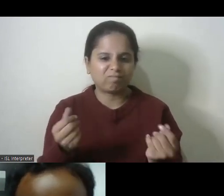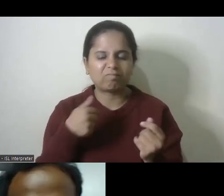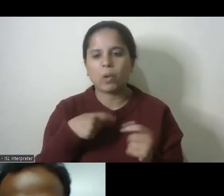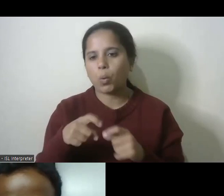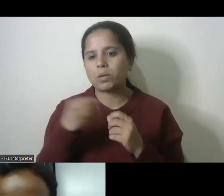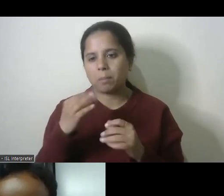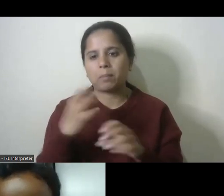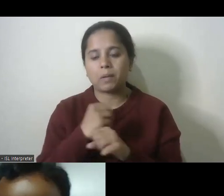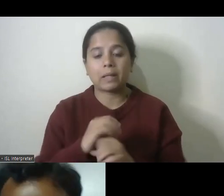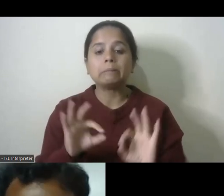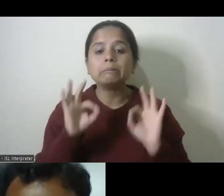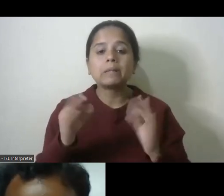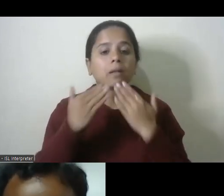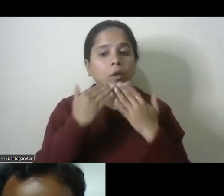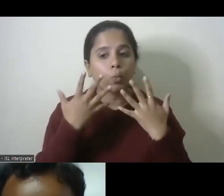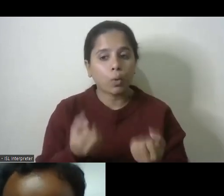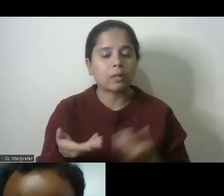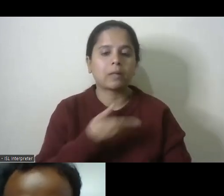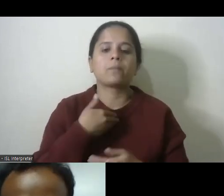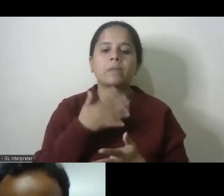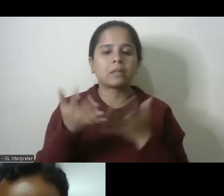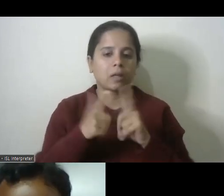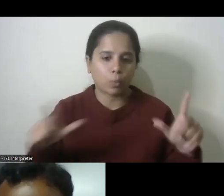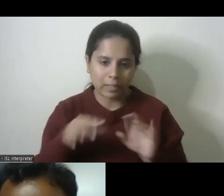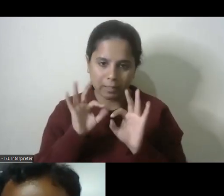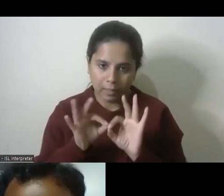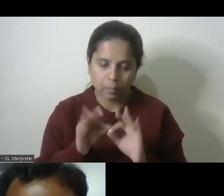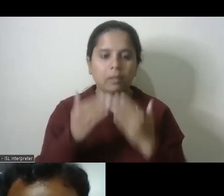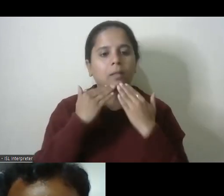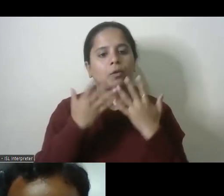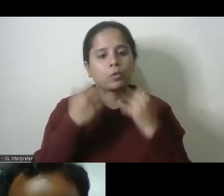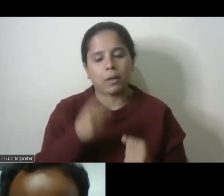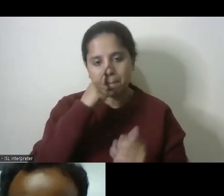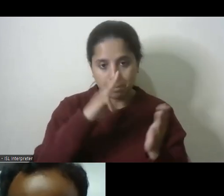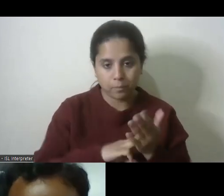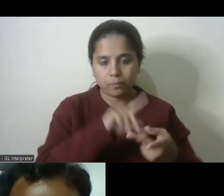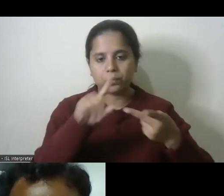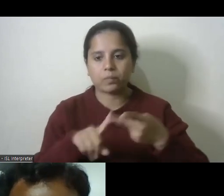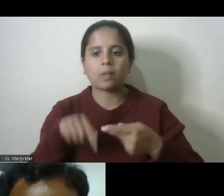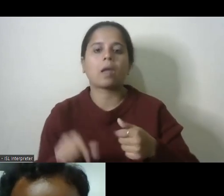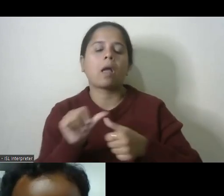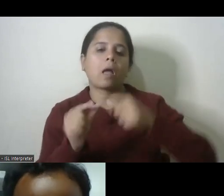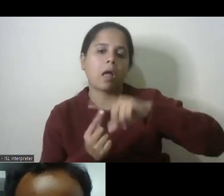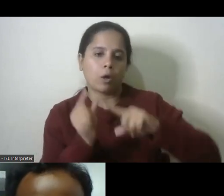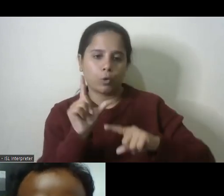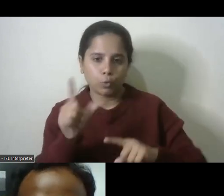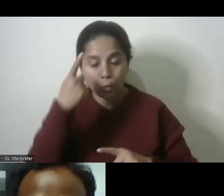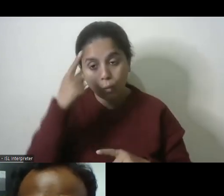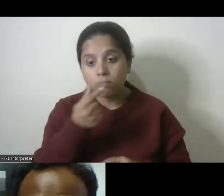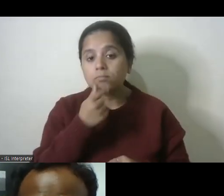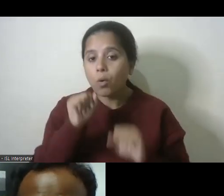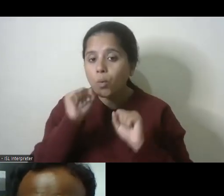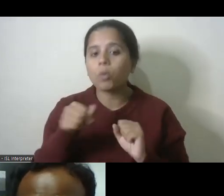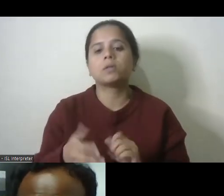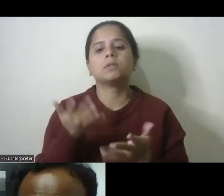a special thanks to our sign language interpreter, Ms. Manisha and Mr. Atul for their